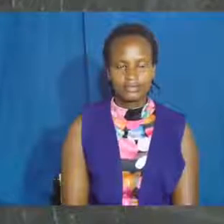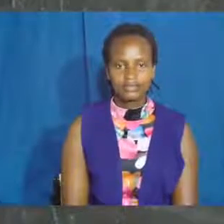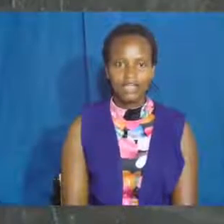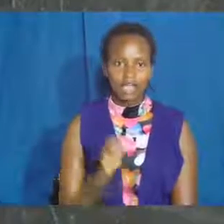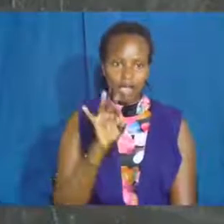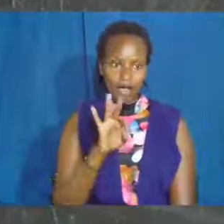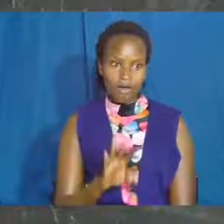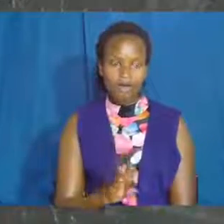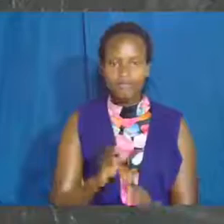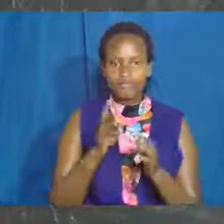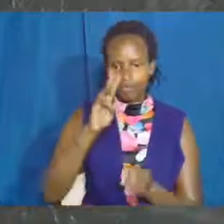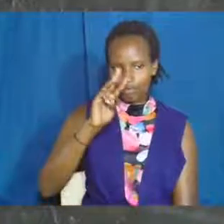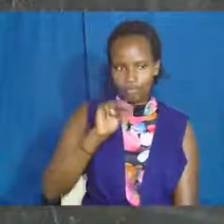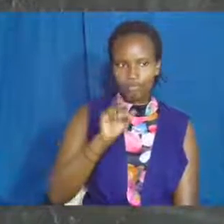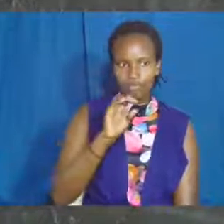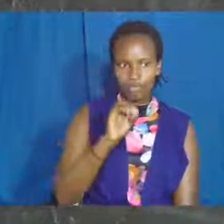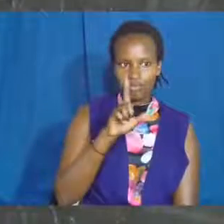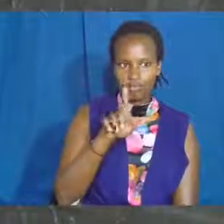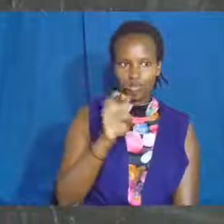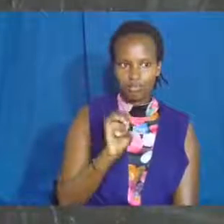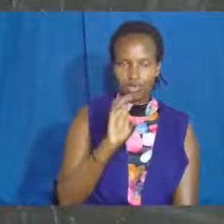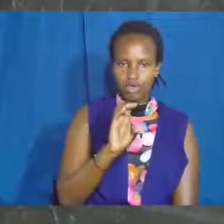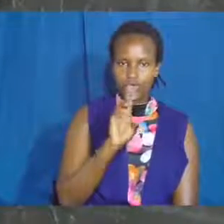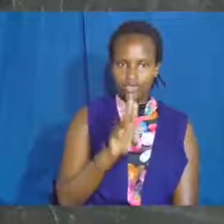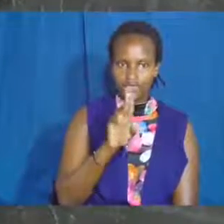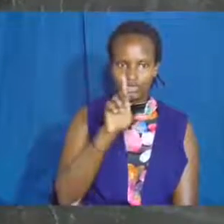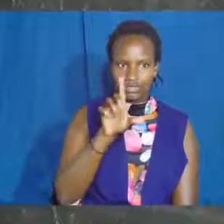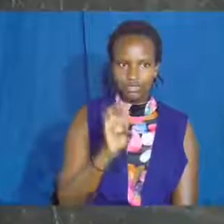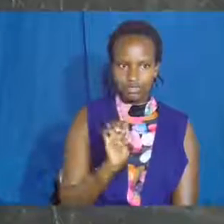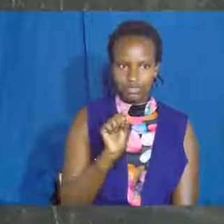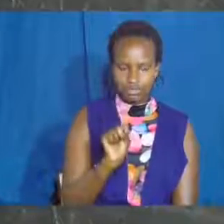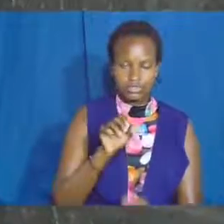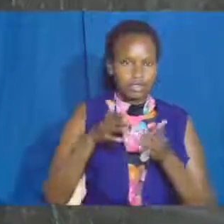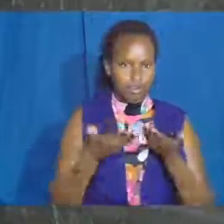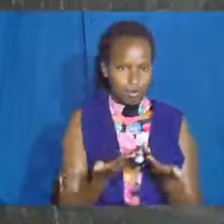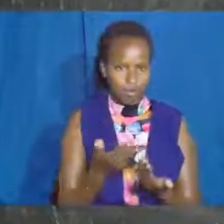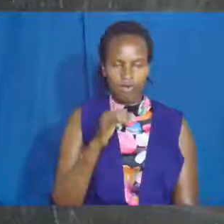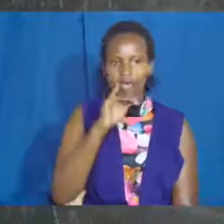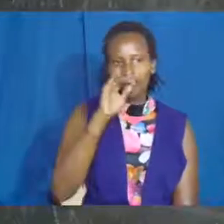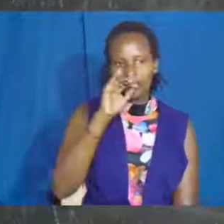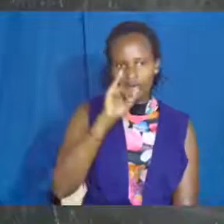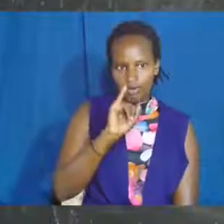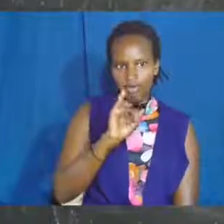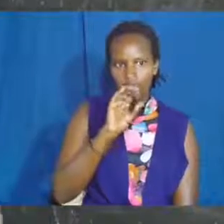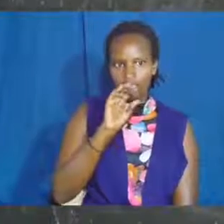of molecules. We can talk about molecules or ions, stroke ions,